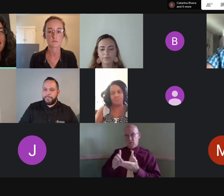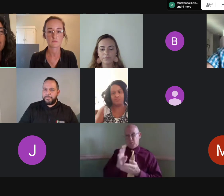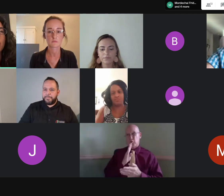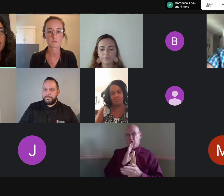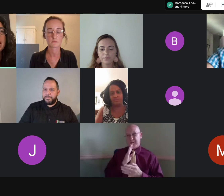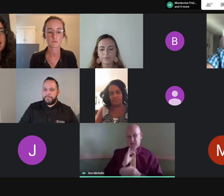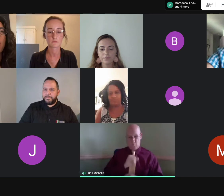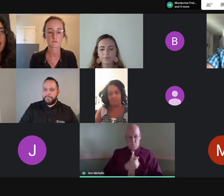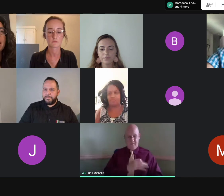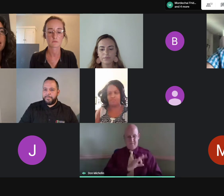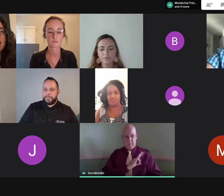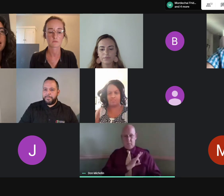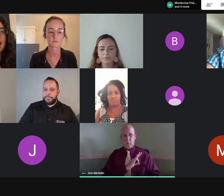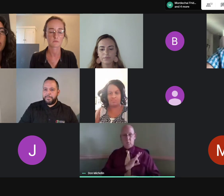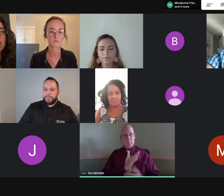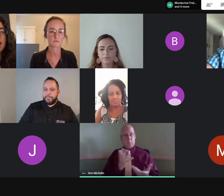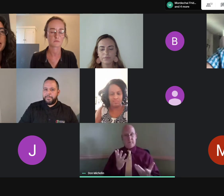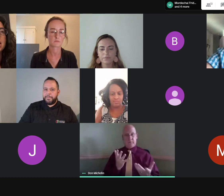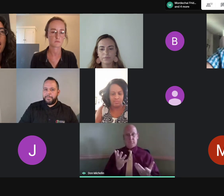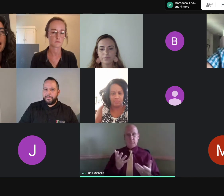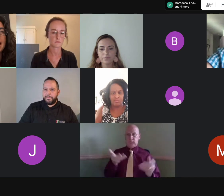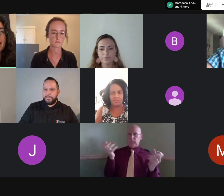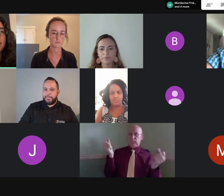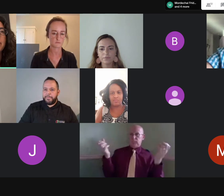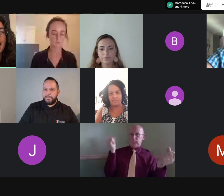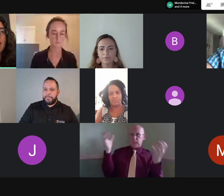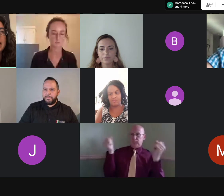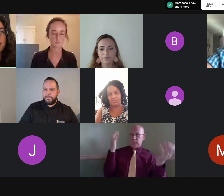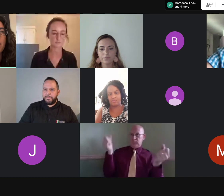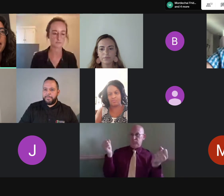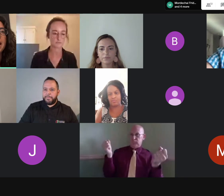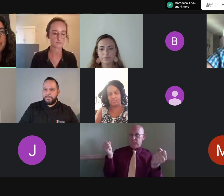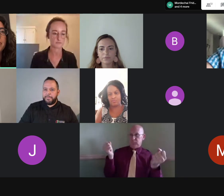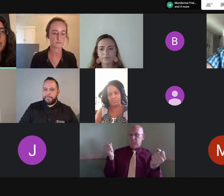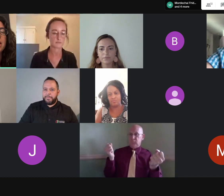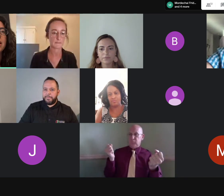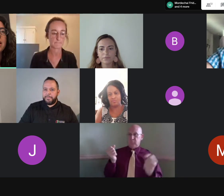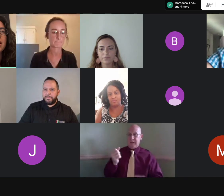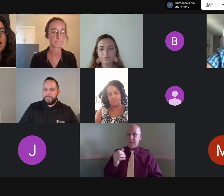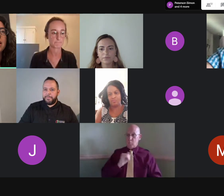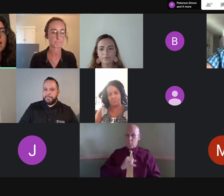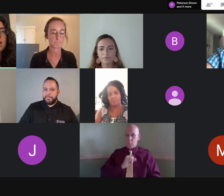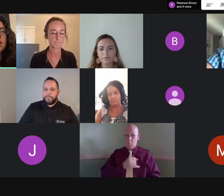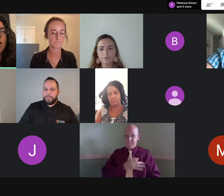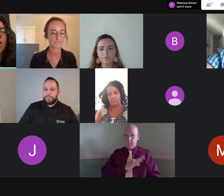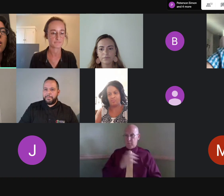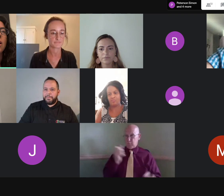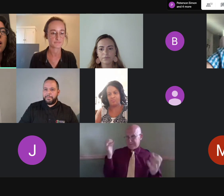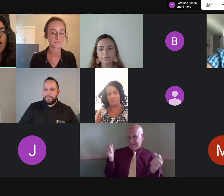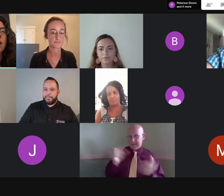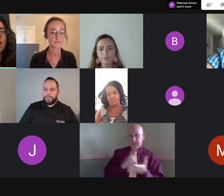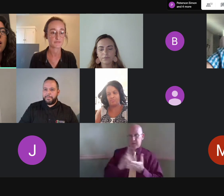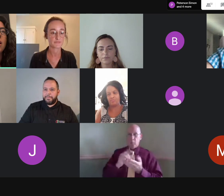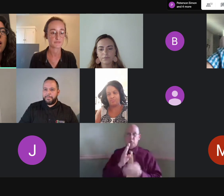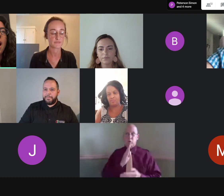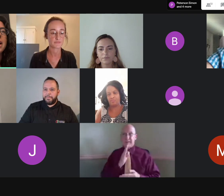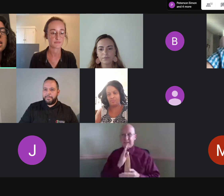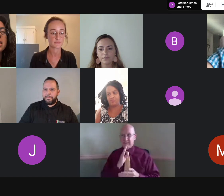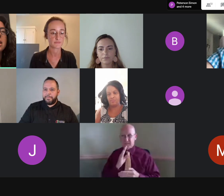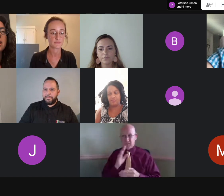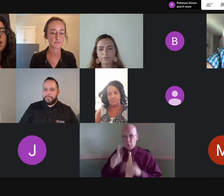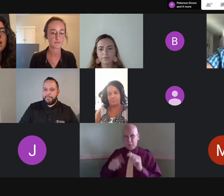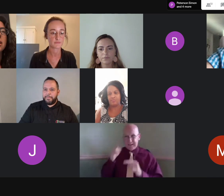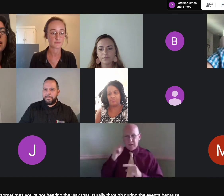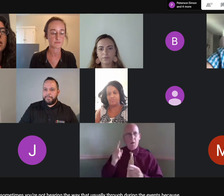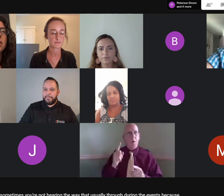and Juan was the one that was going to be talking at this moment. So